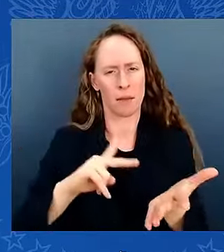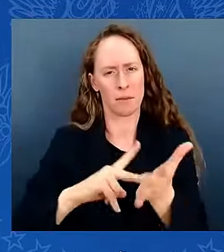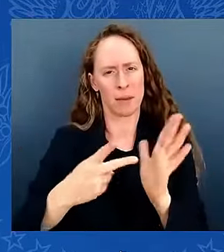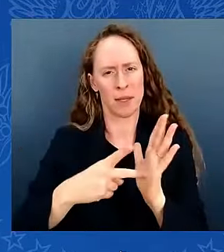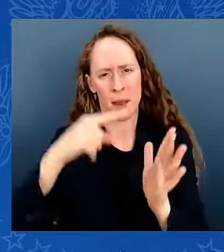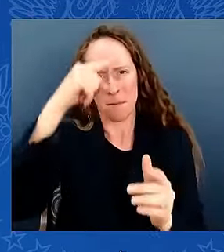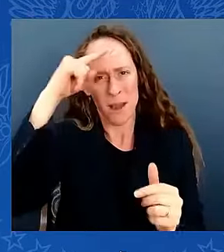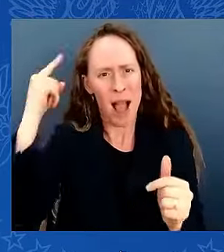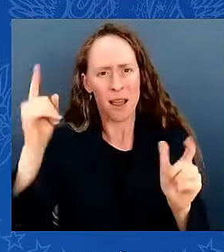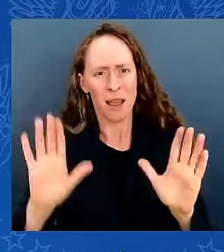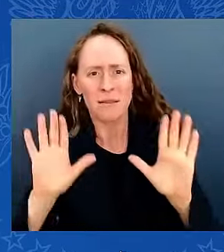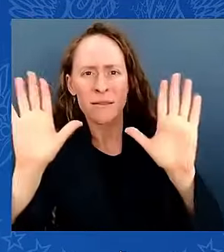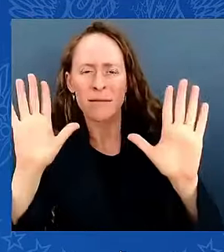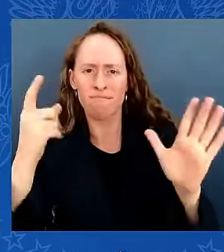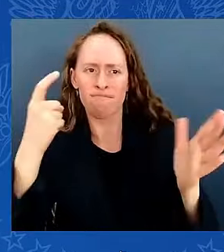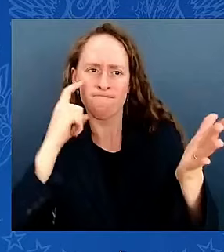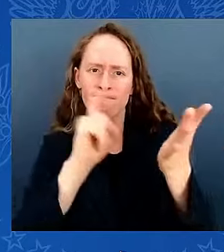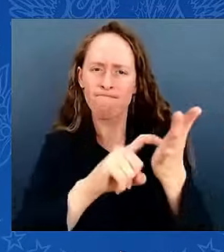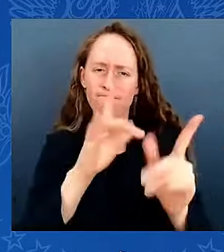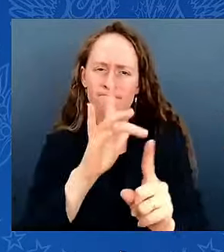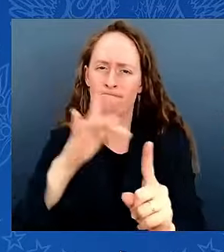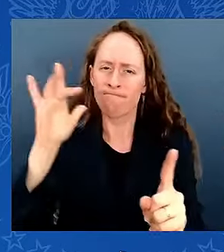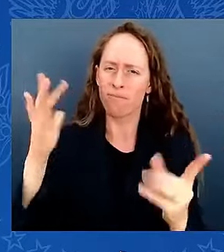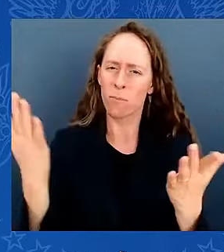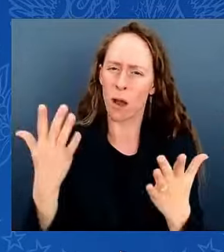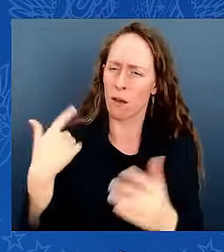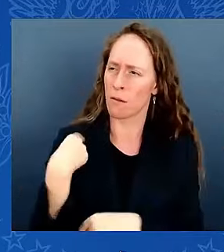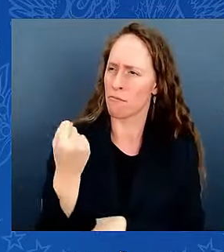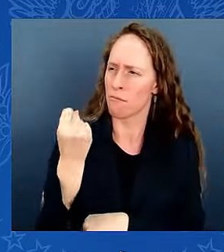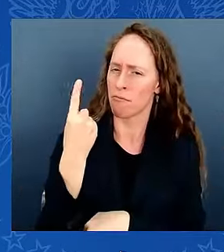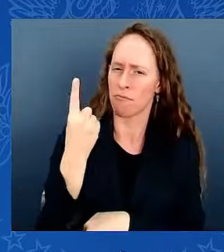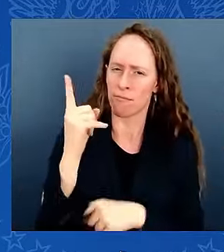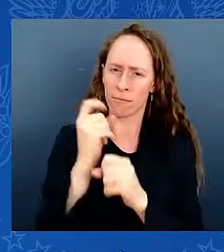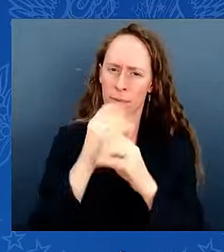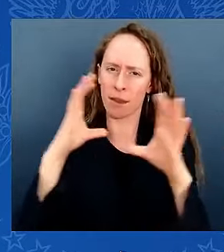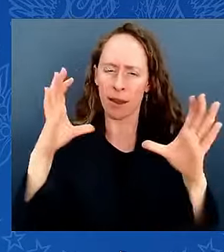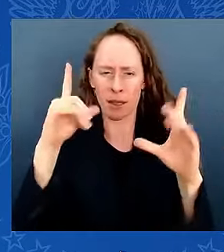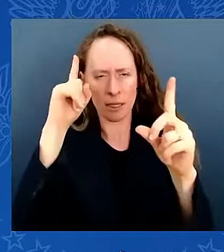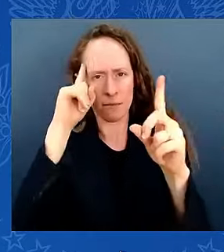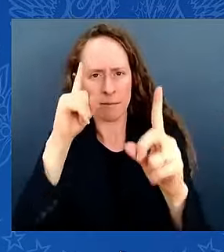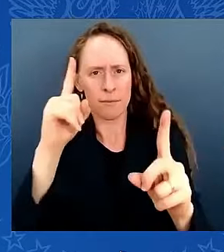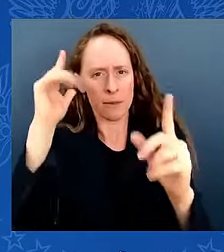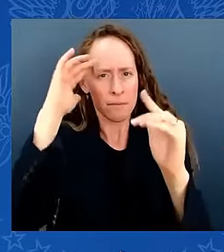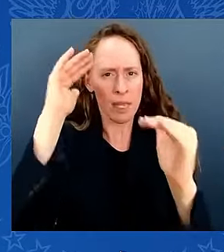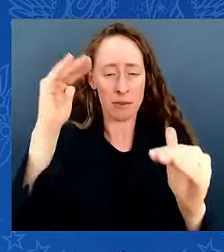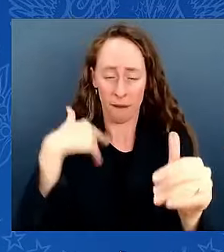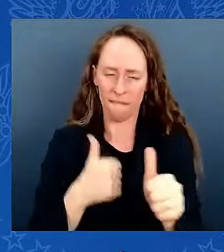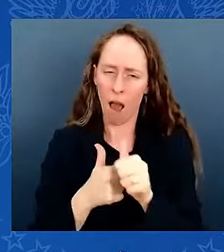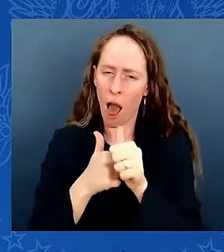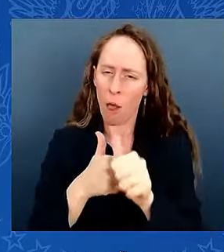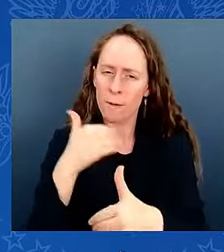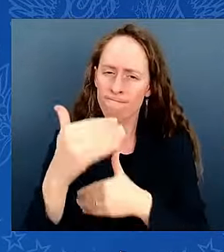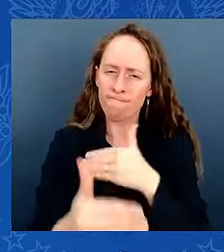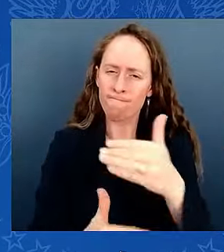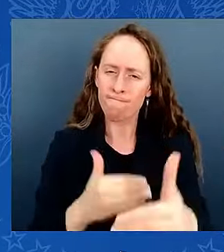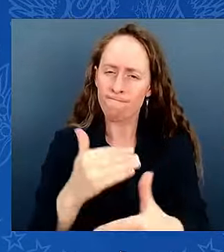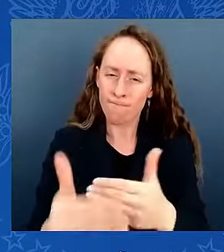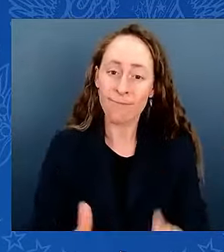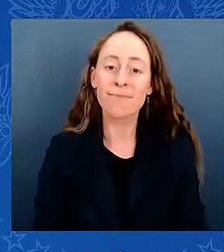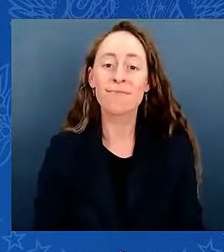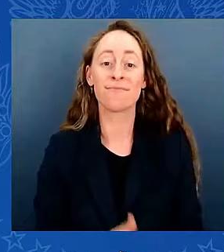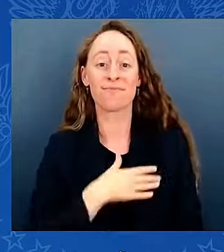to live. Most importantly, I'm a mother of an almost three-year-old, Miss Charlie, a young Black